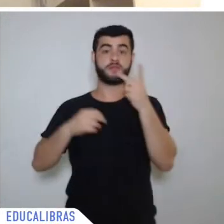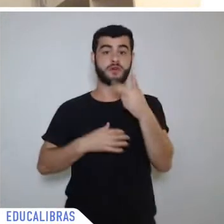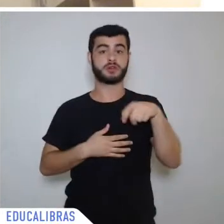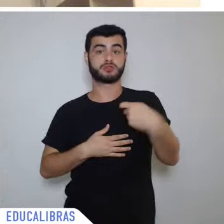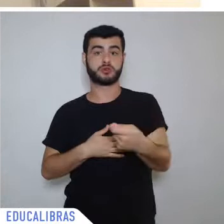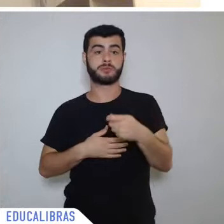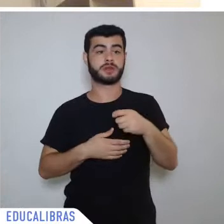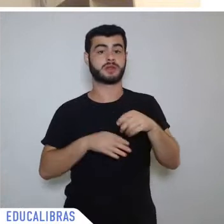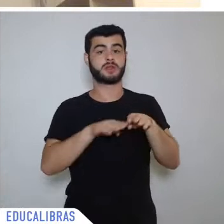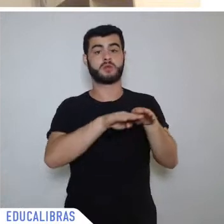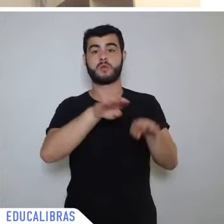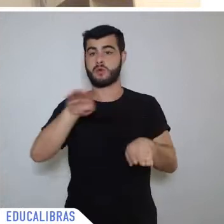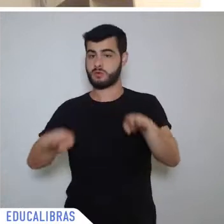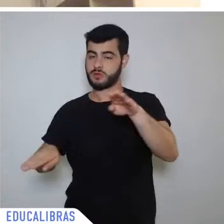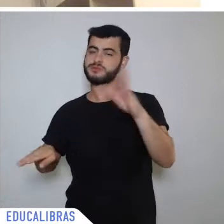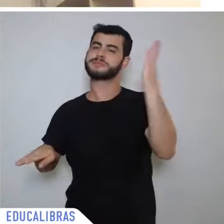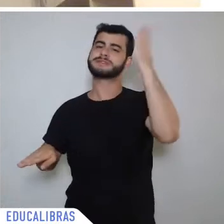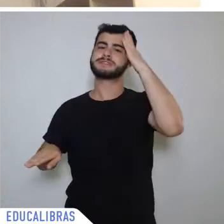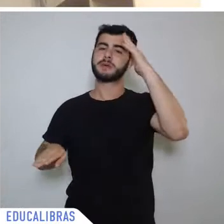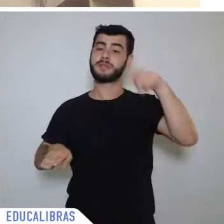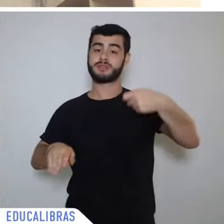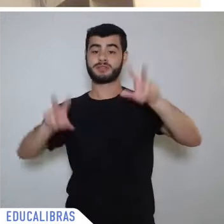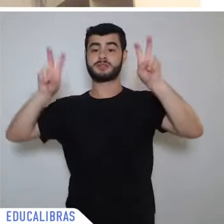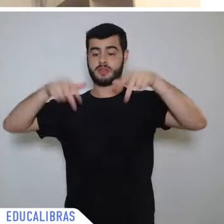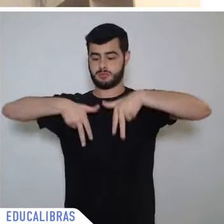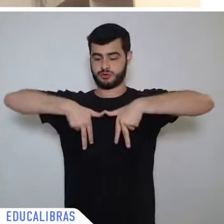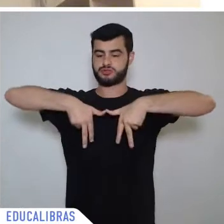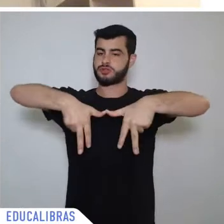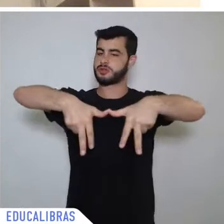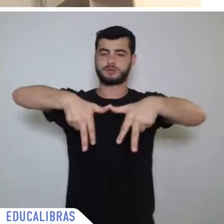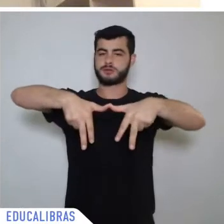without approaching the gender issues.